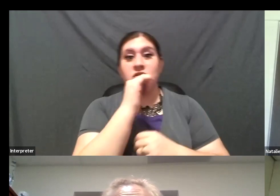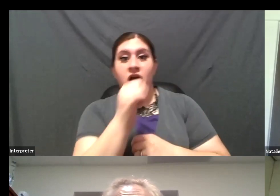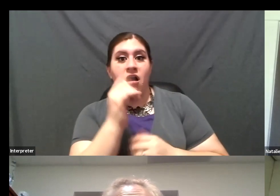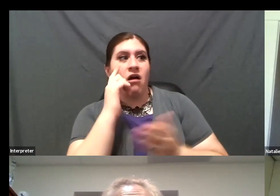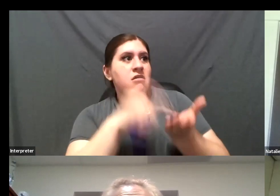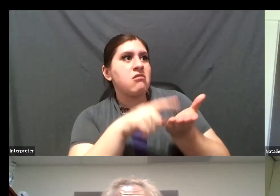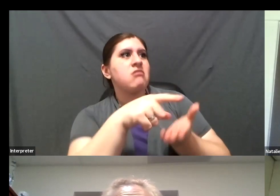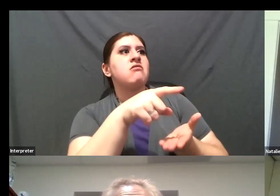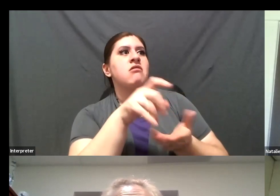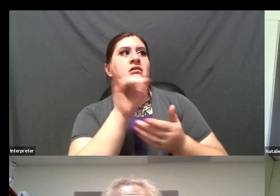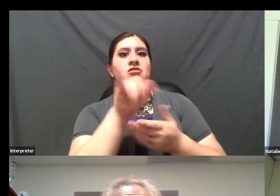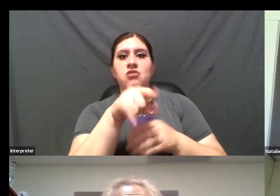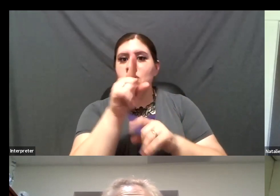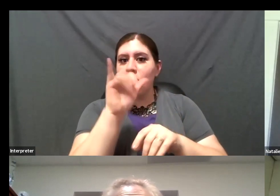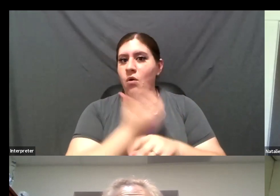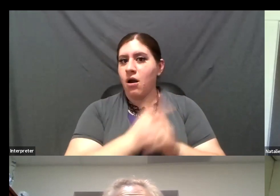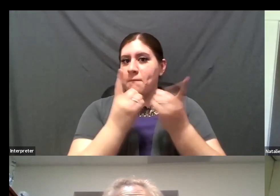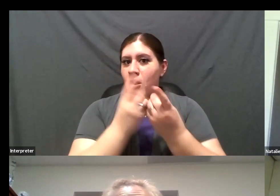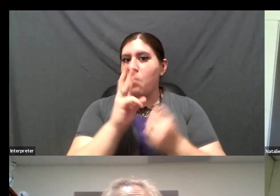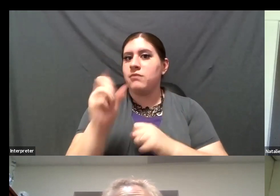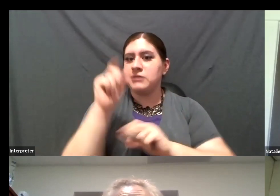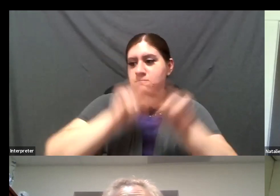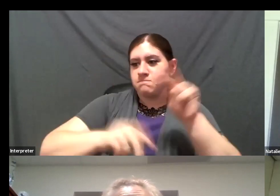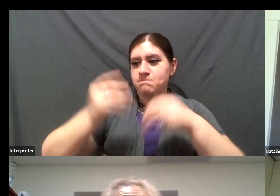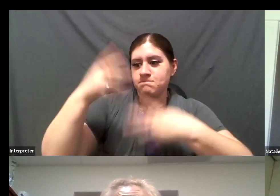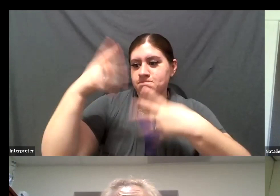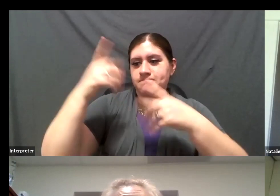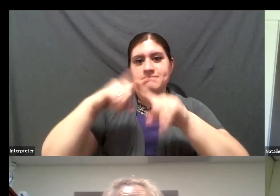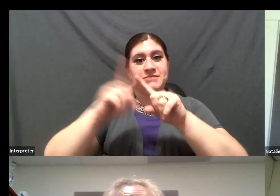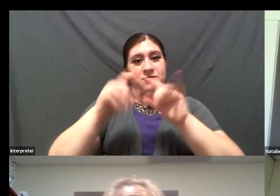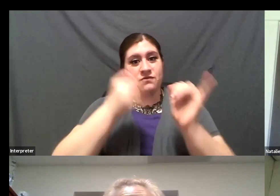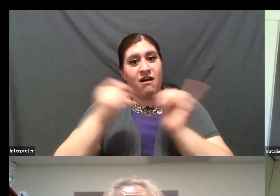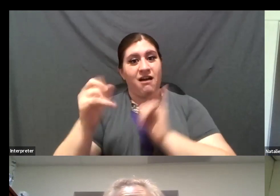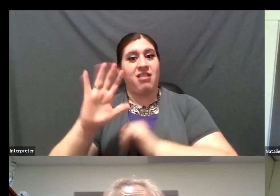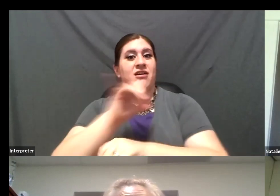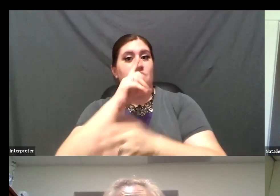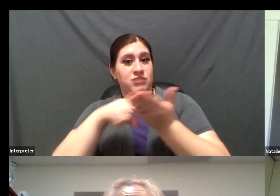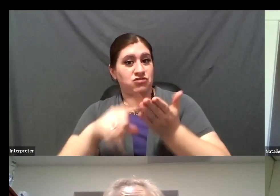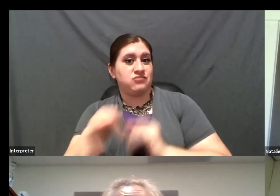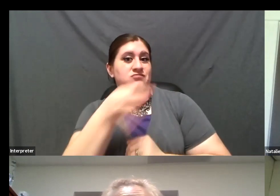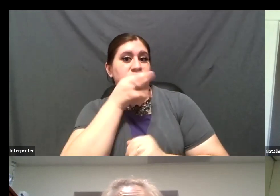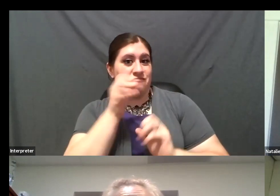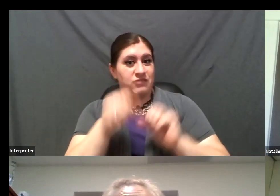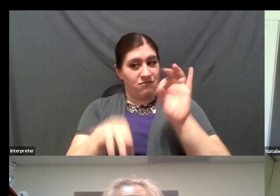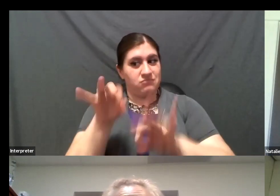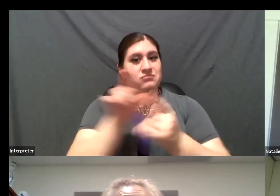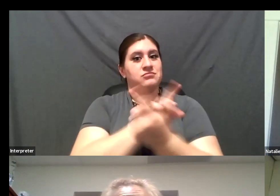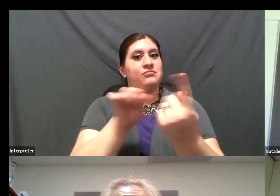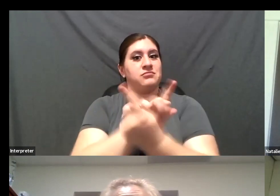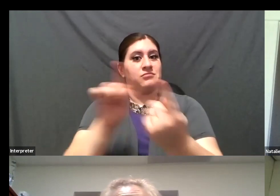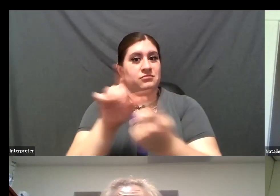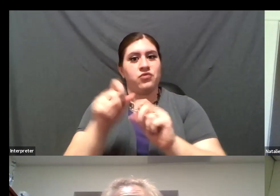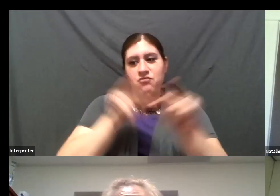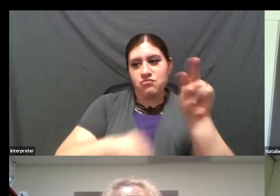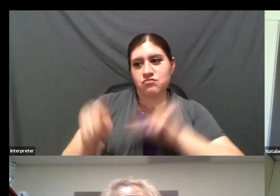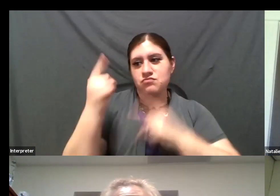the departmental website and you can look at the individual faculty and their research expertise, and you can read that and digest